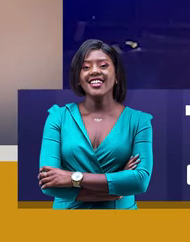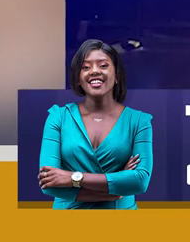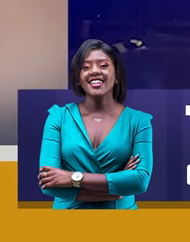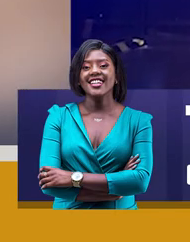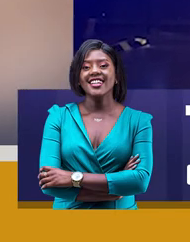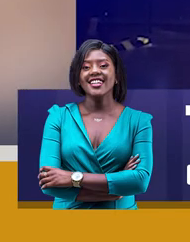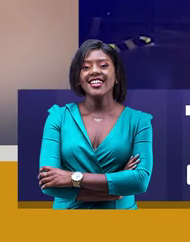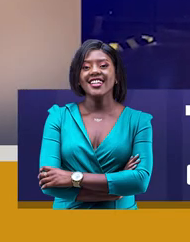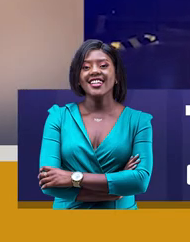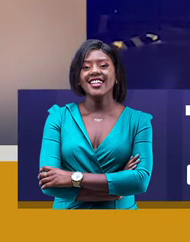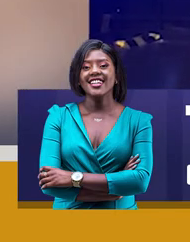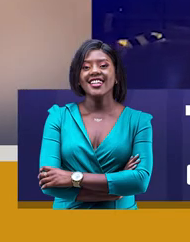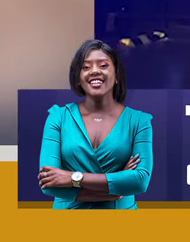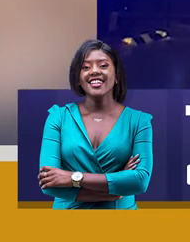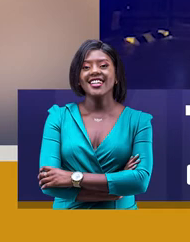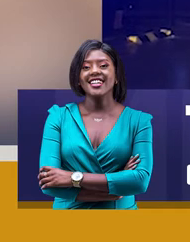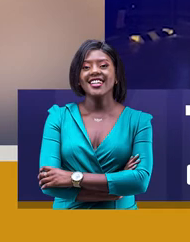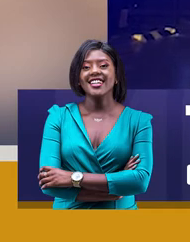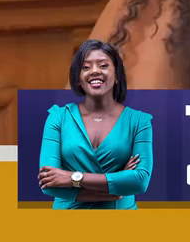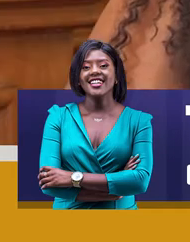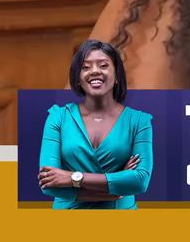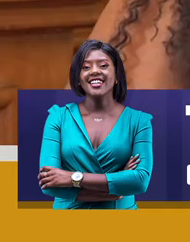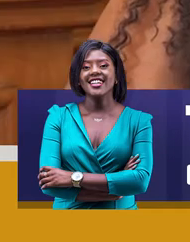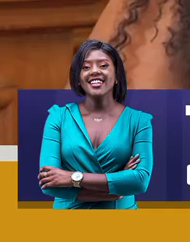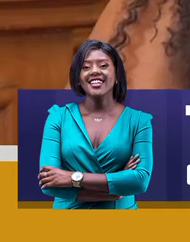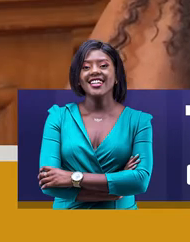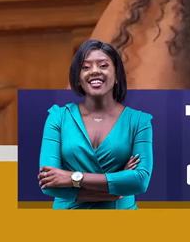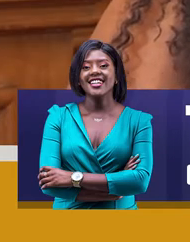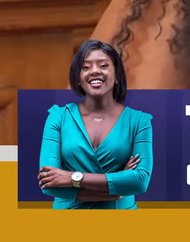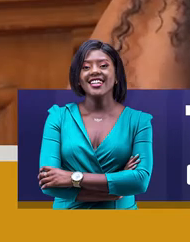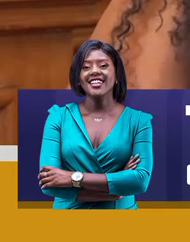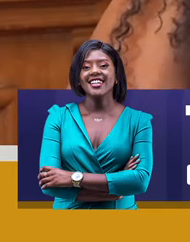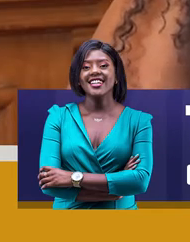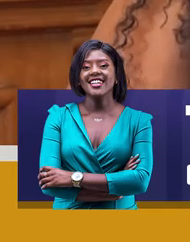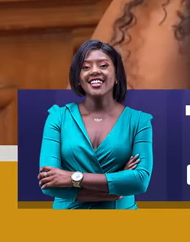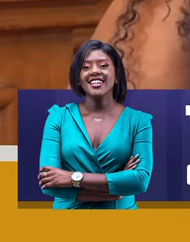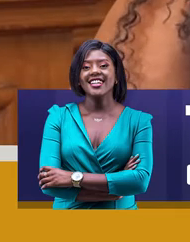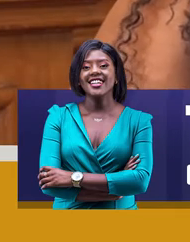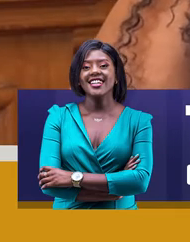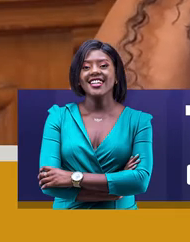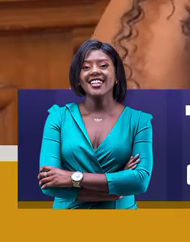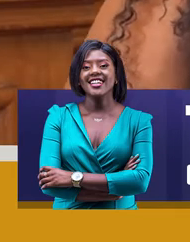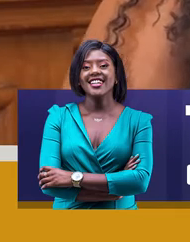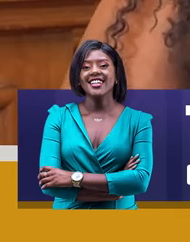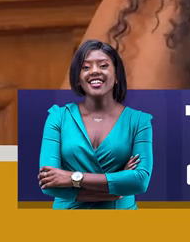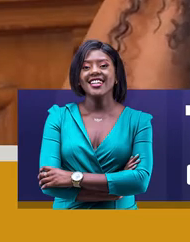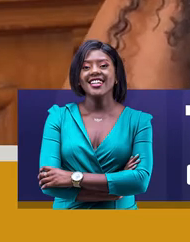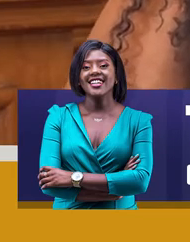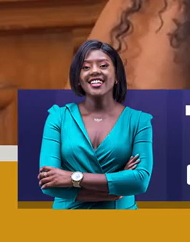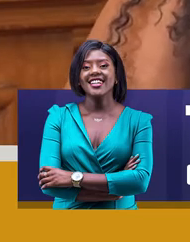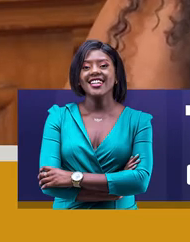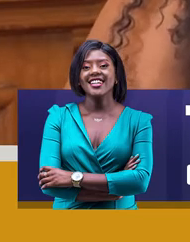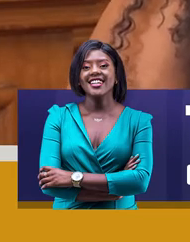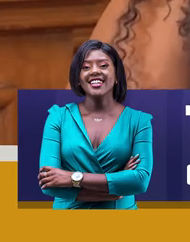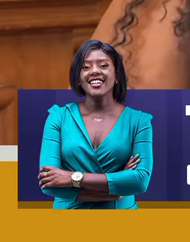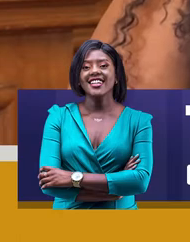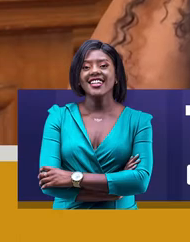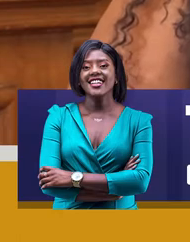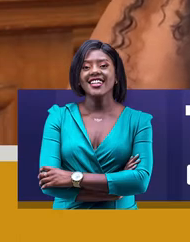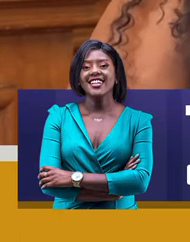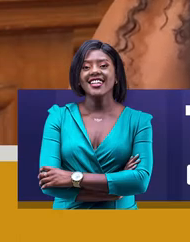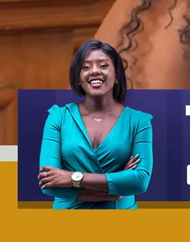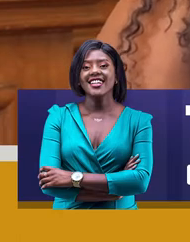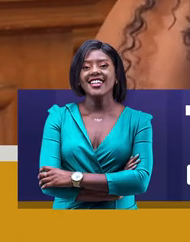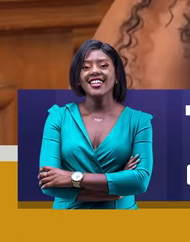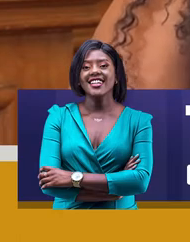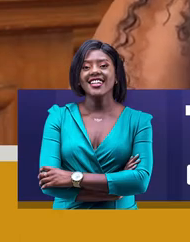breastfeeding as I did with all my kids. And so the challenge was now, okay, what do I do with the baby? You understand? Then what I should have done